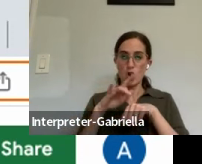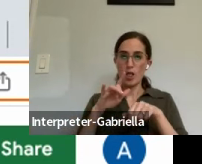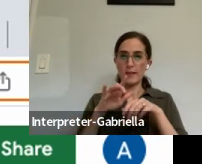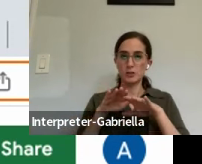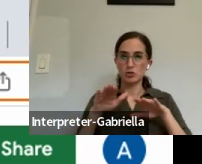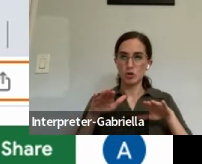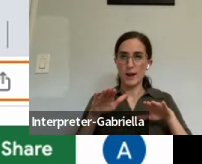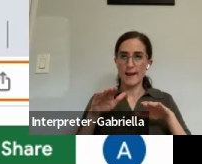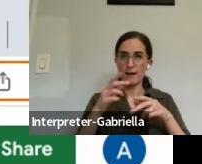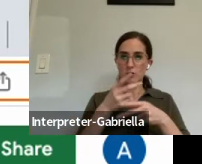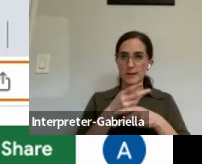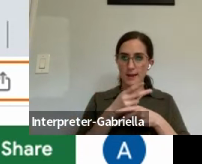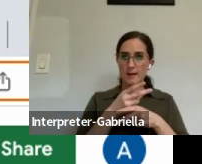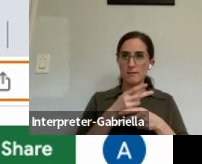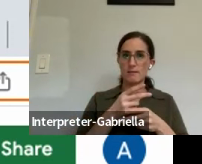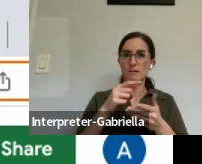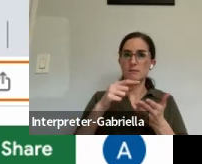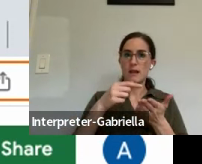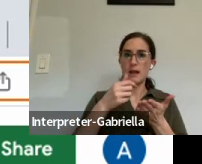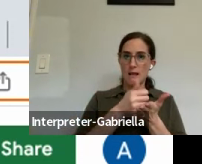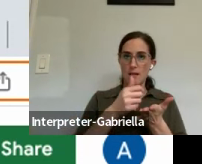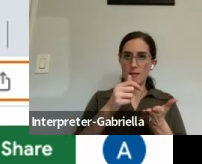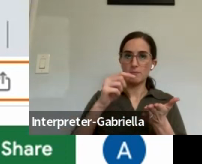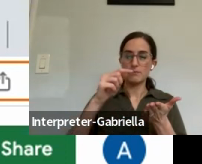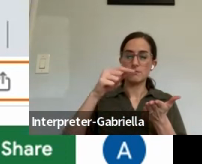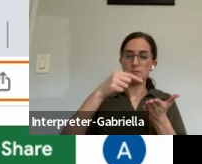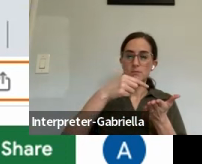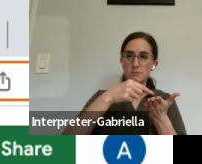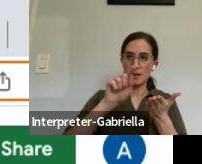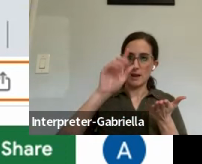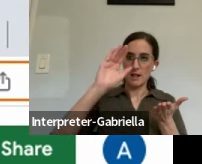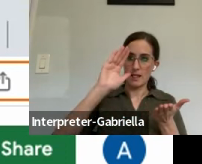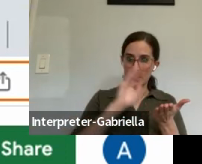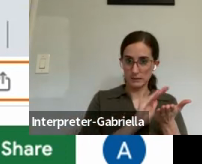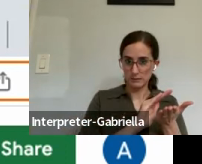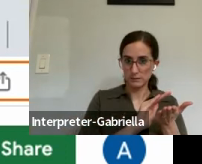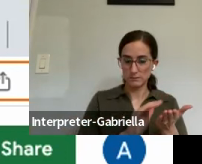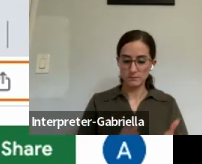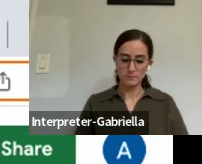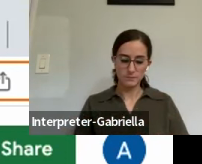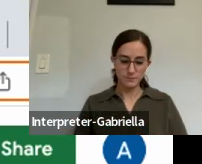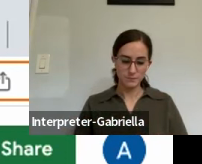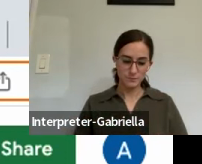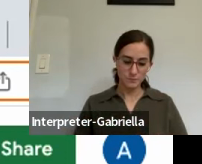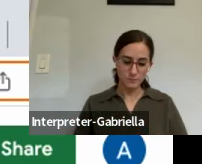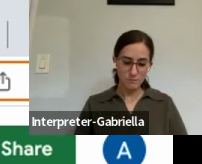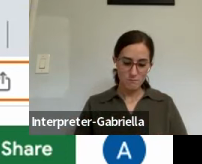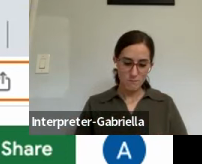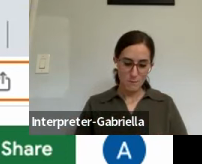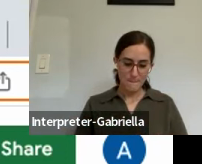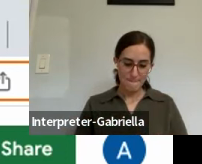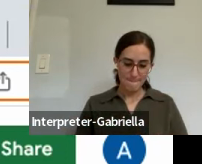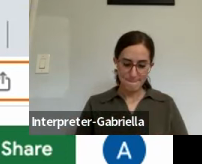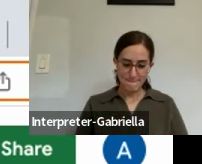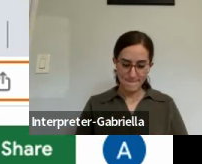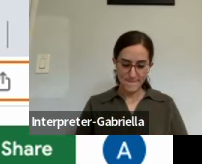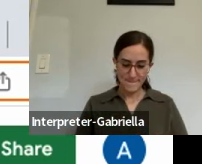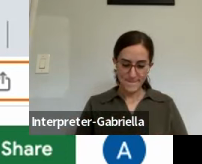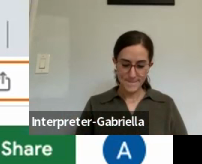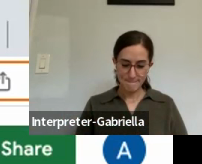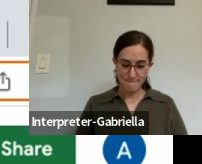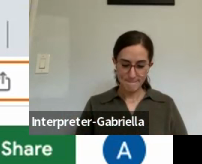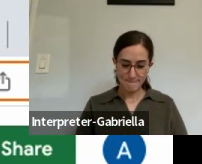yo di es cuando estábamos hablando de cuando existe ya fondos para cierto programa o cierto